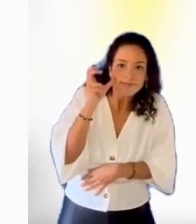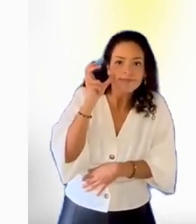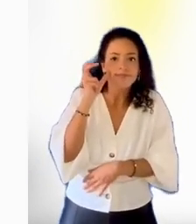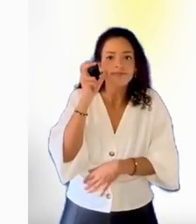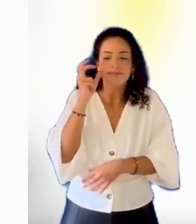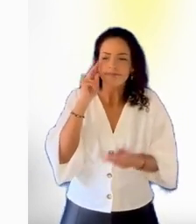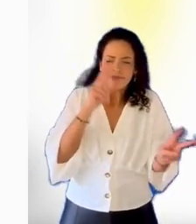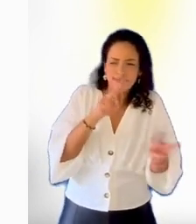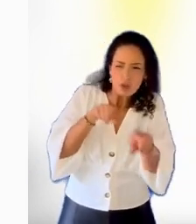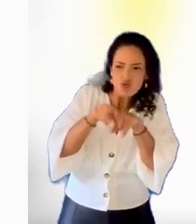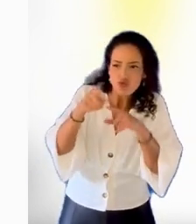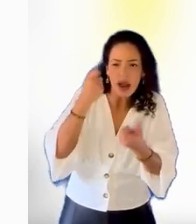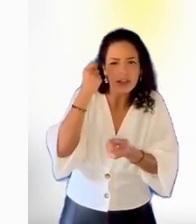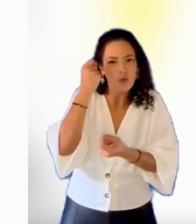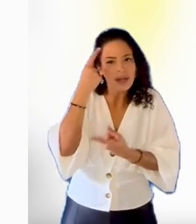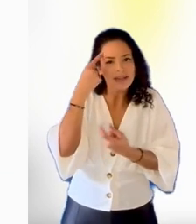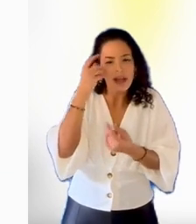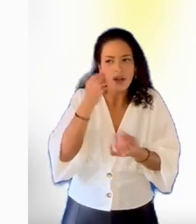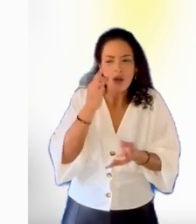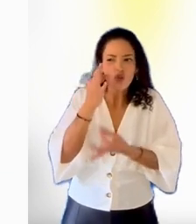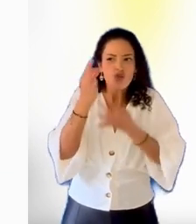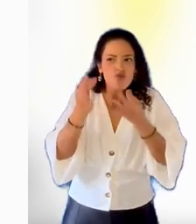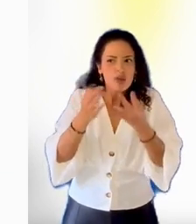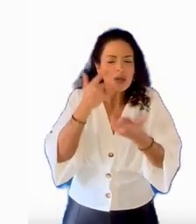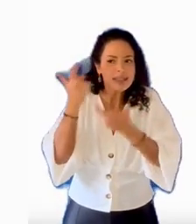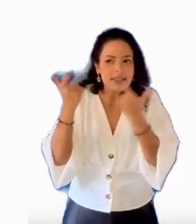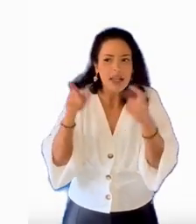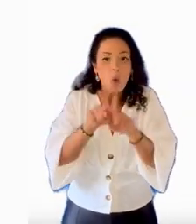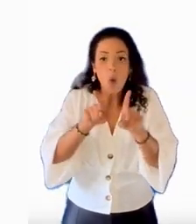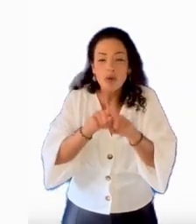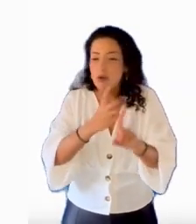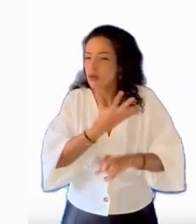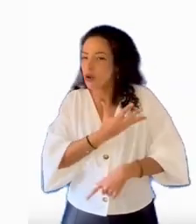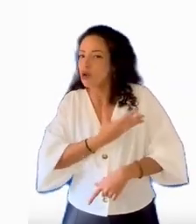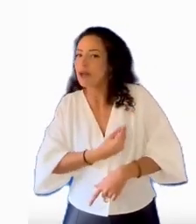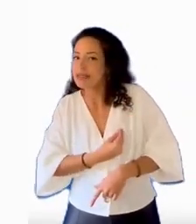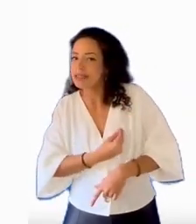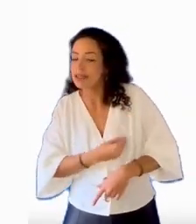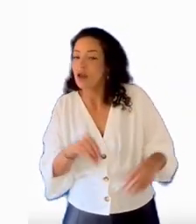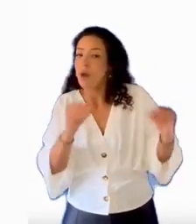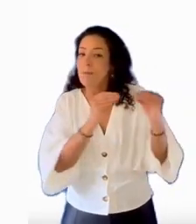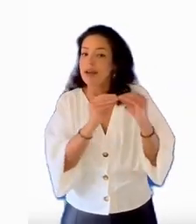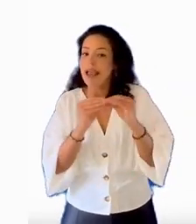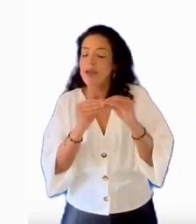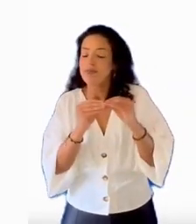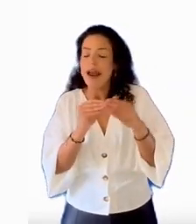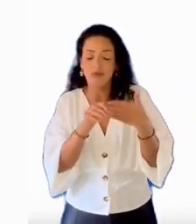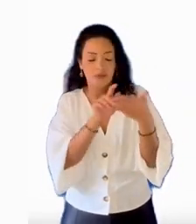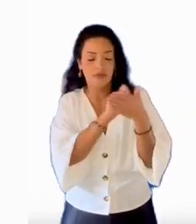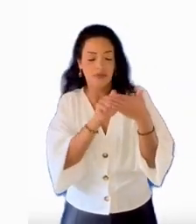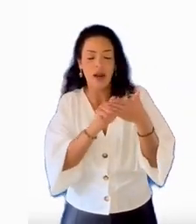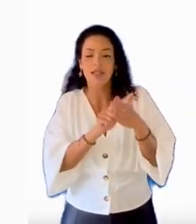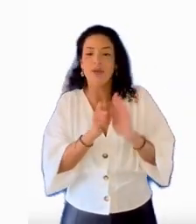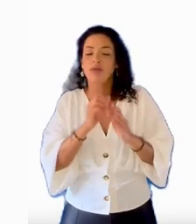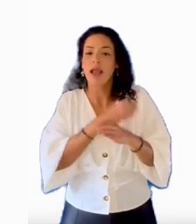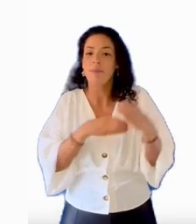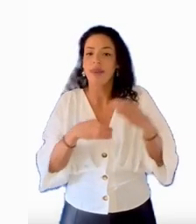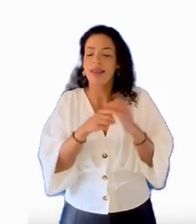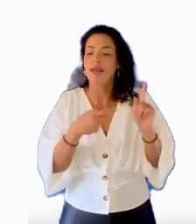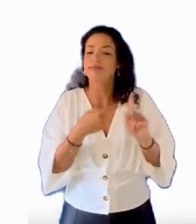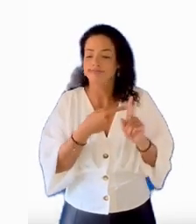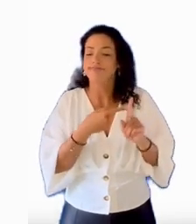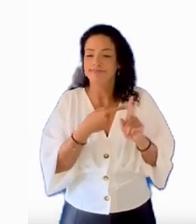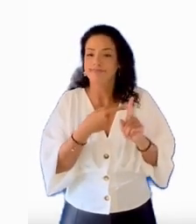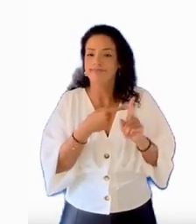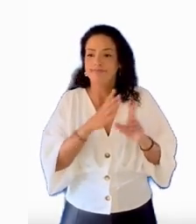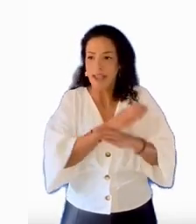and seeking to understand, curiosity and humility. As Brené Brown writes of empathy, we need to dispel the myth that empathy